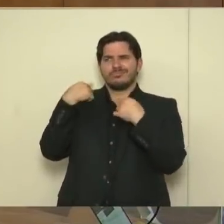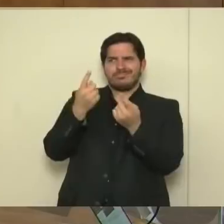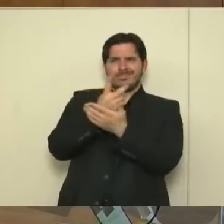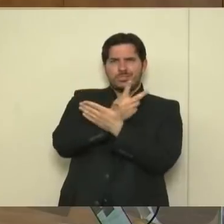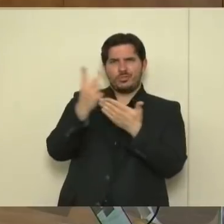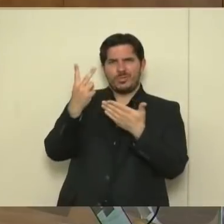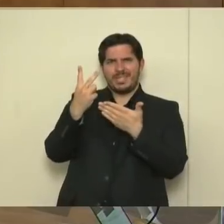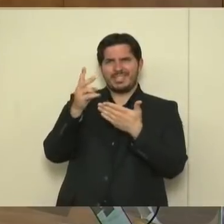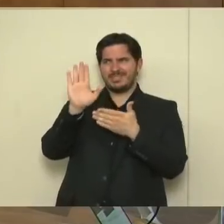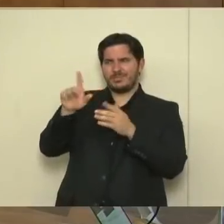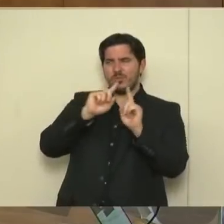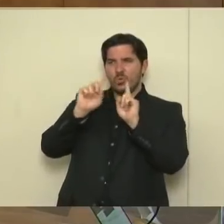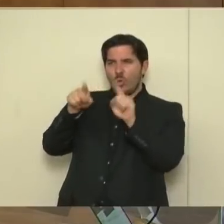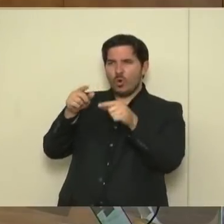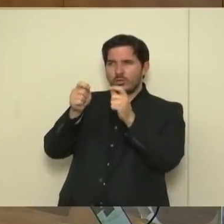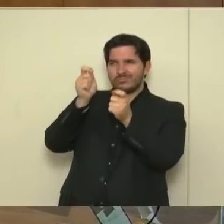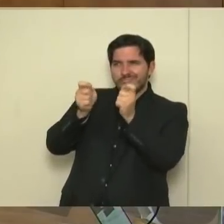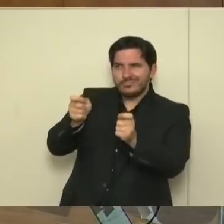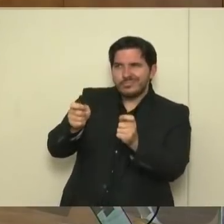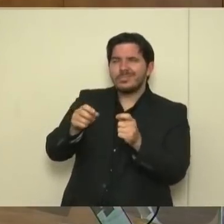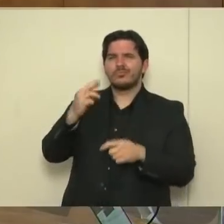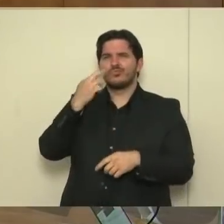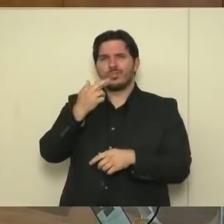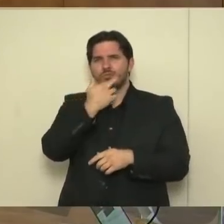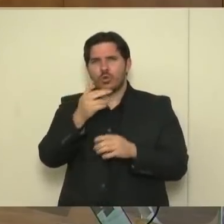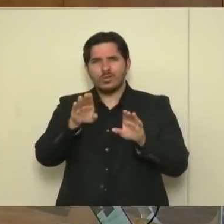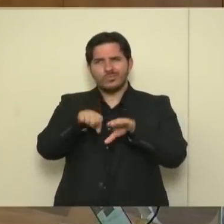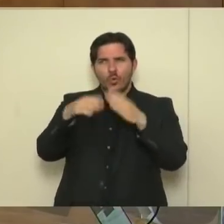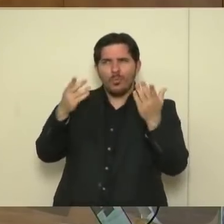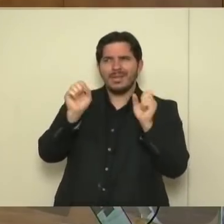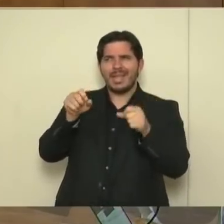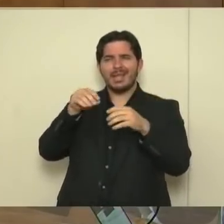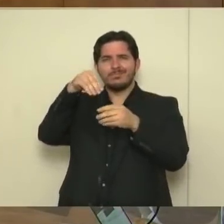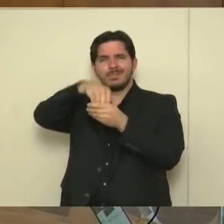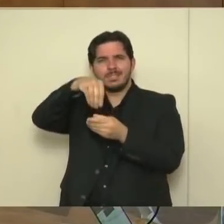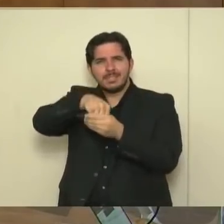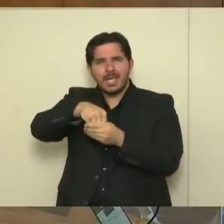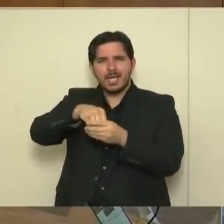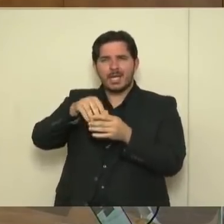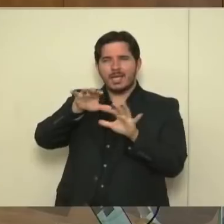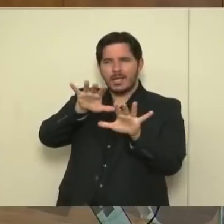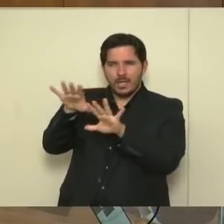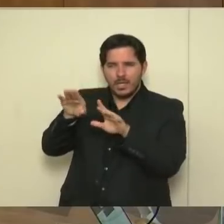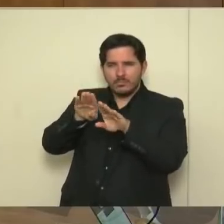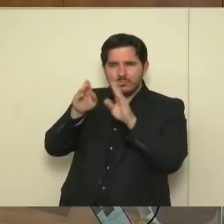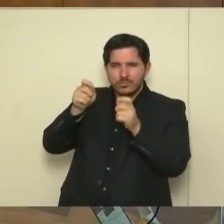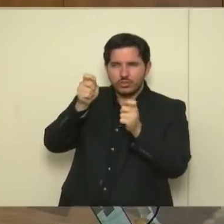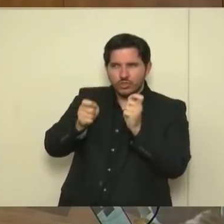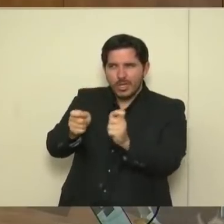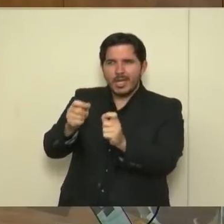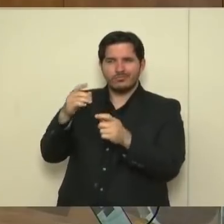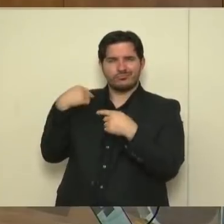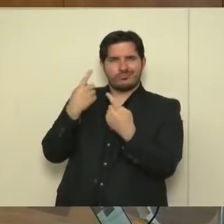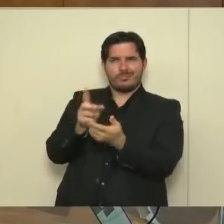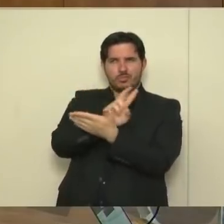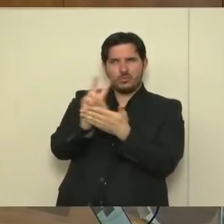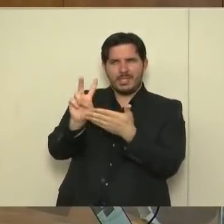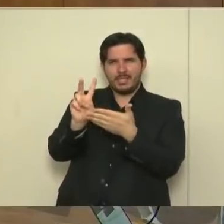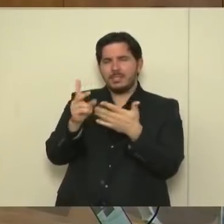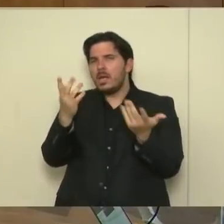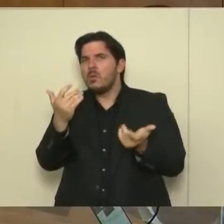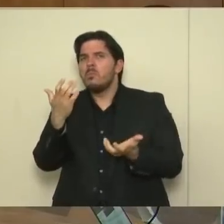and restaurants were allowed to resume indoor dining. Wanted to see kind of what signs or evidence there's been so far on how that's